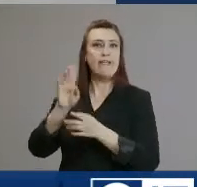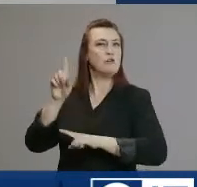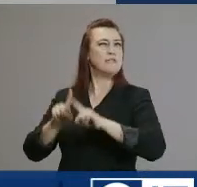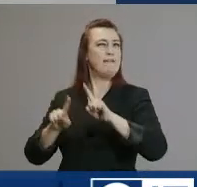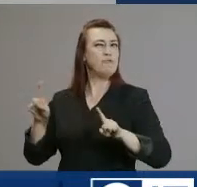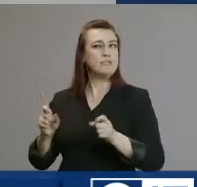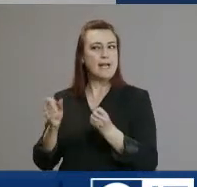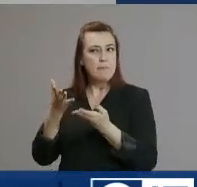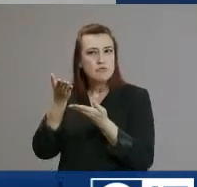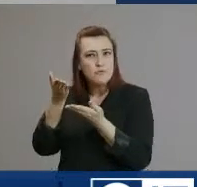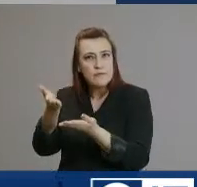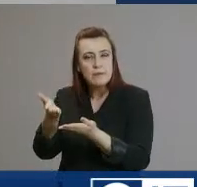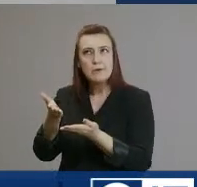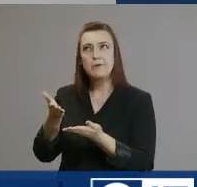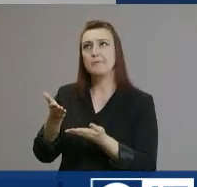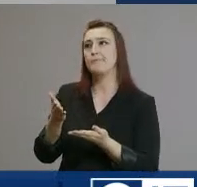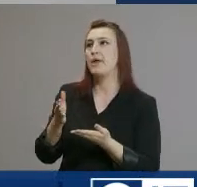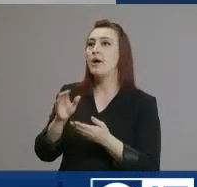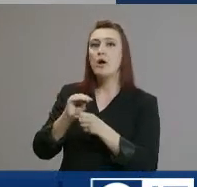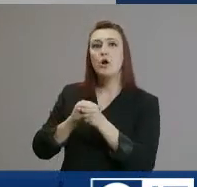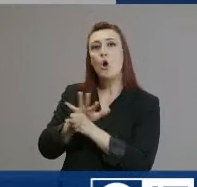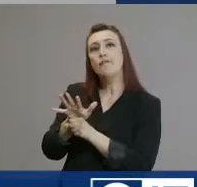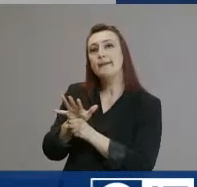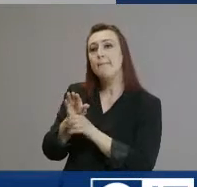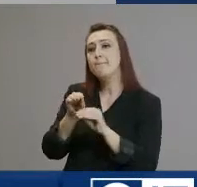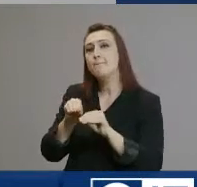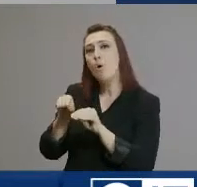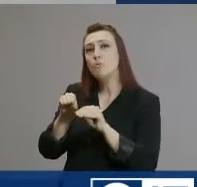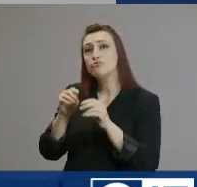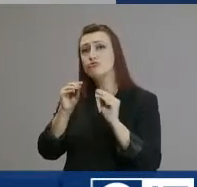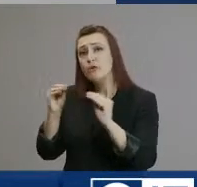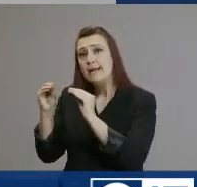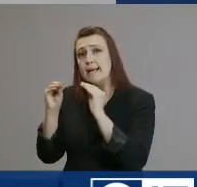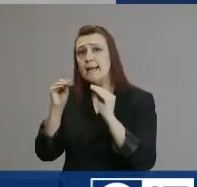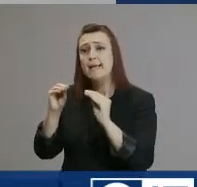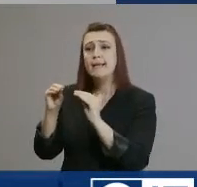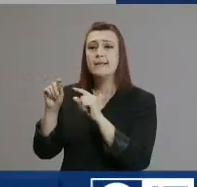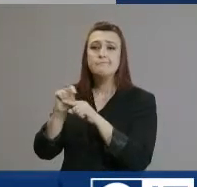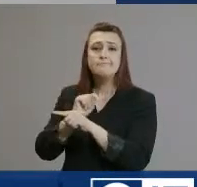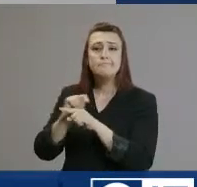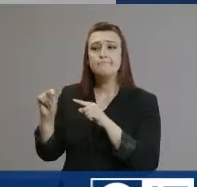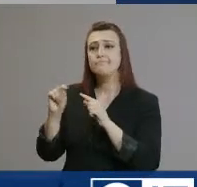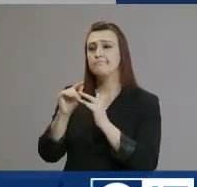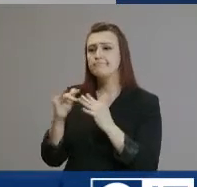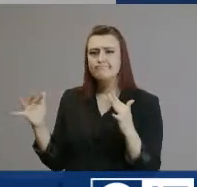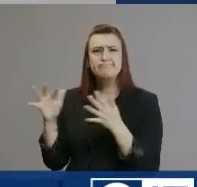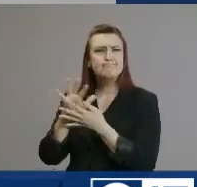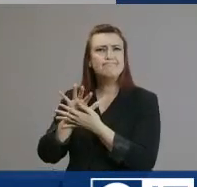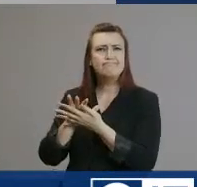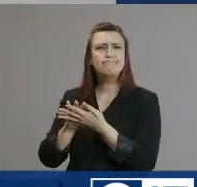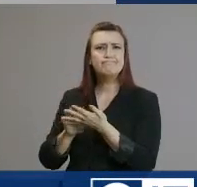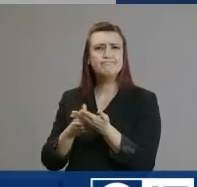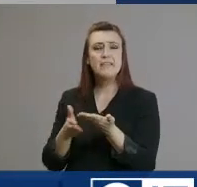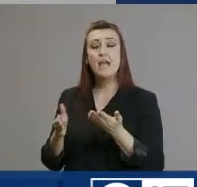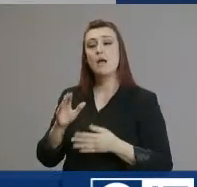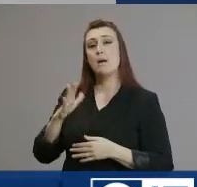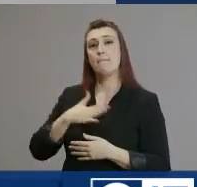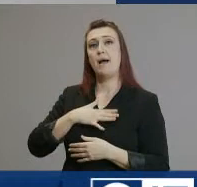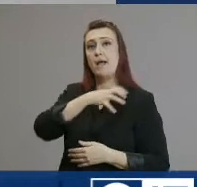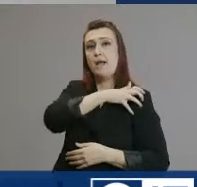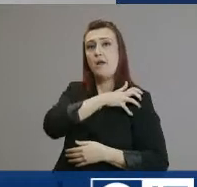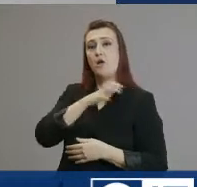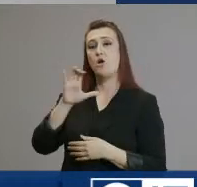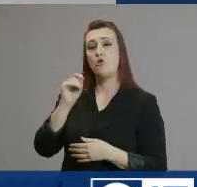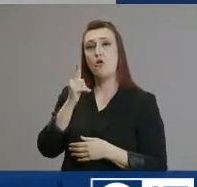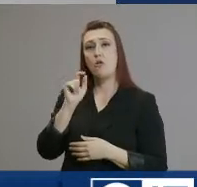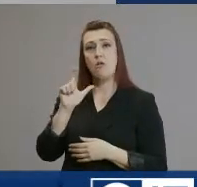mobile training inside the community. And my Colonel Heston Silbert is also reaching out to